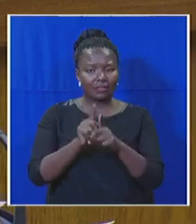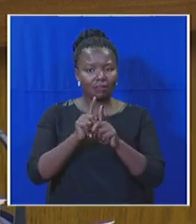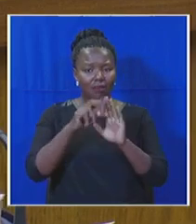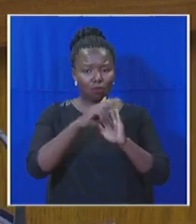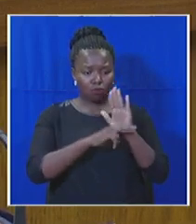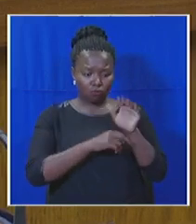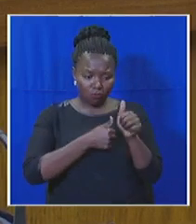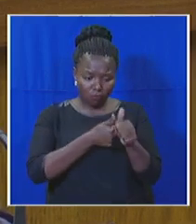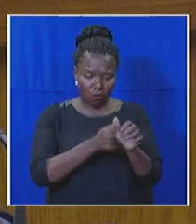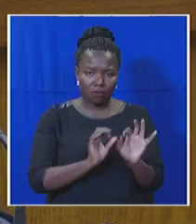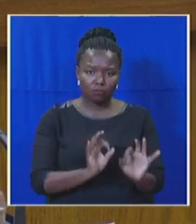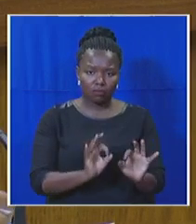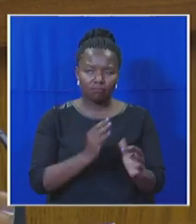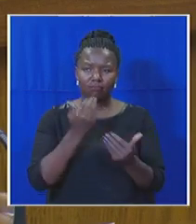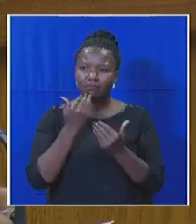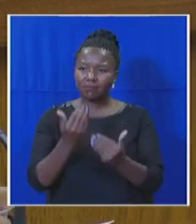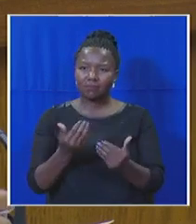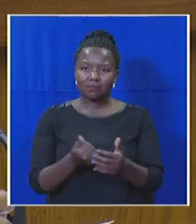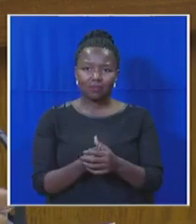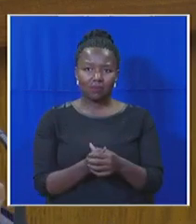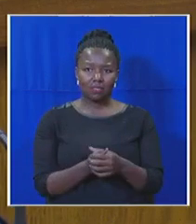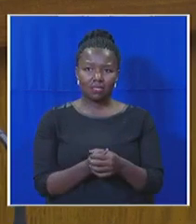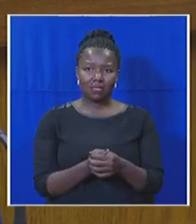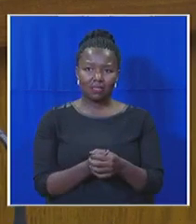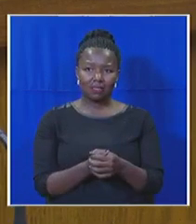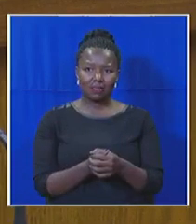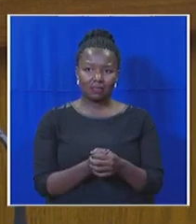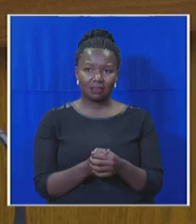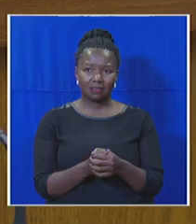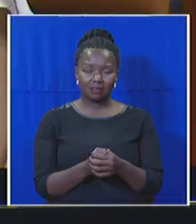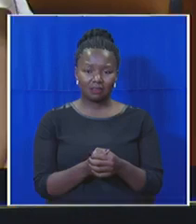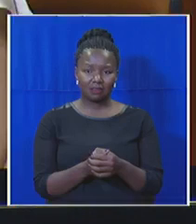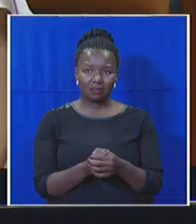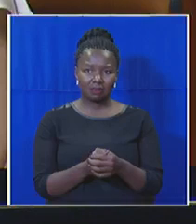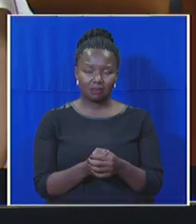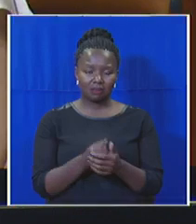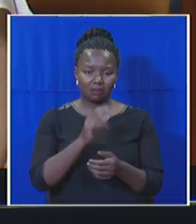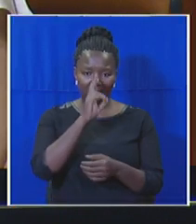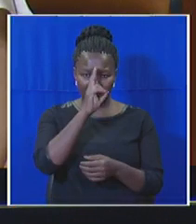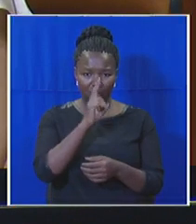restrictions. I thank you. The Honorable Maluleke.